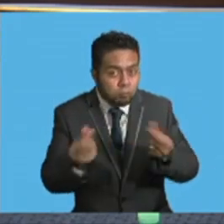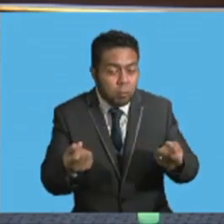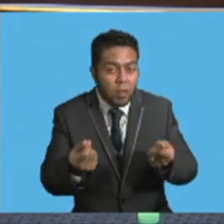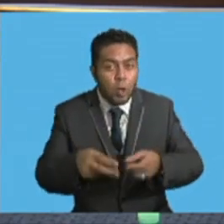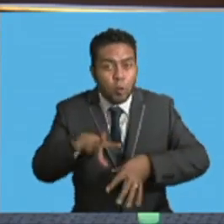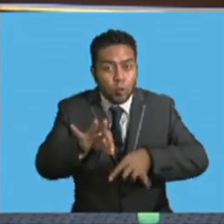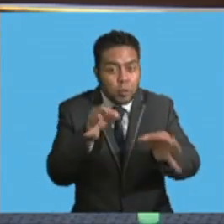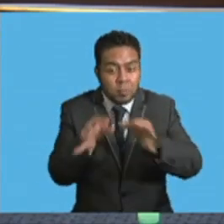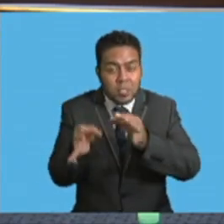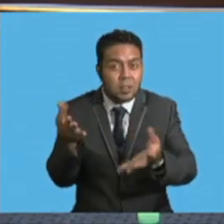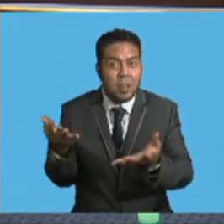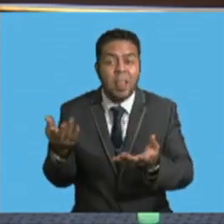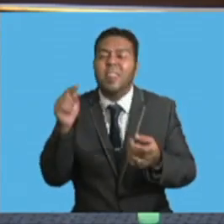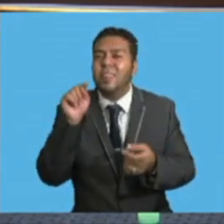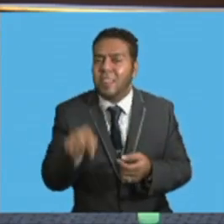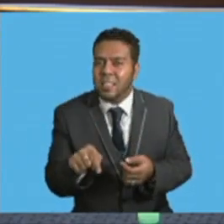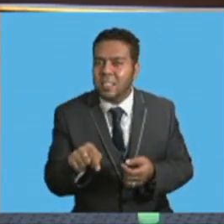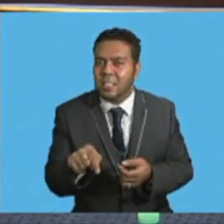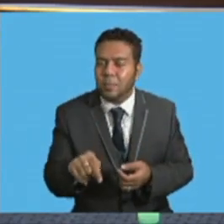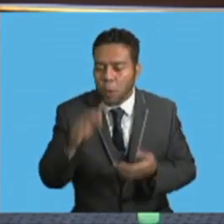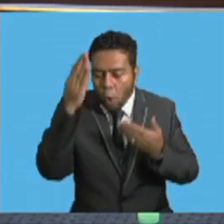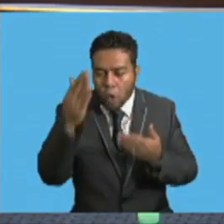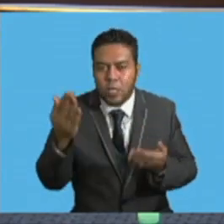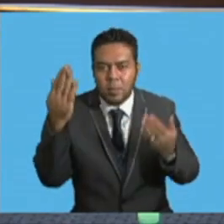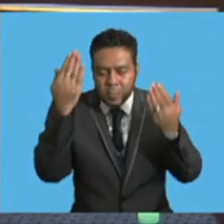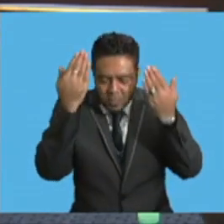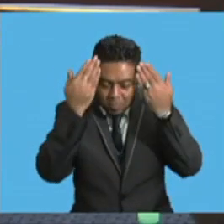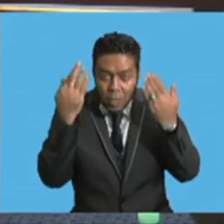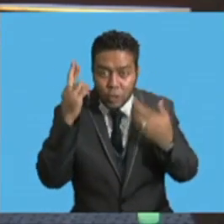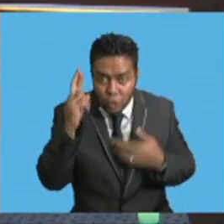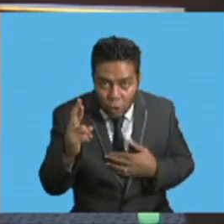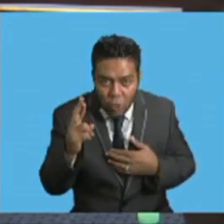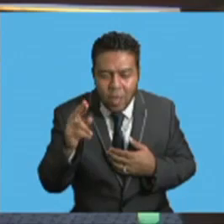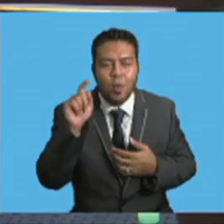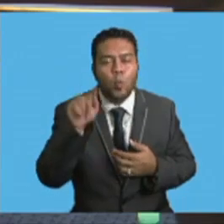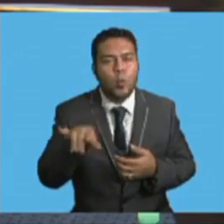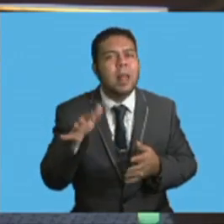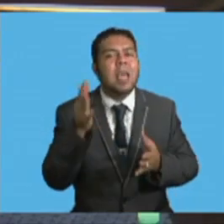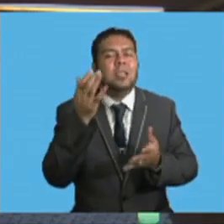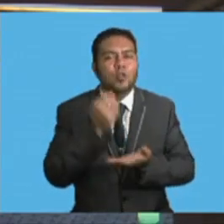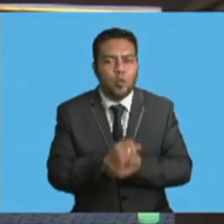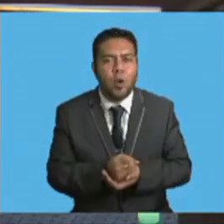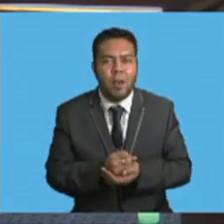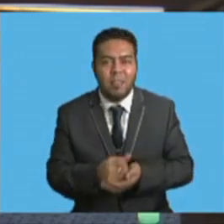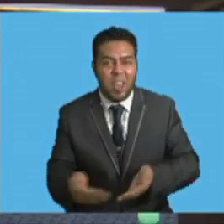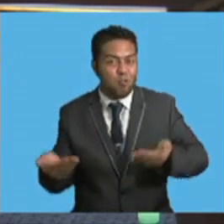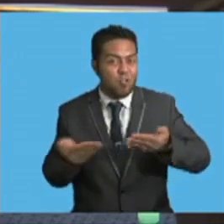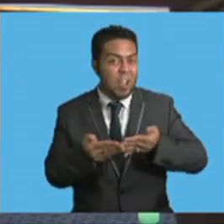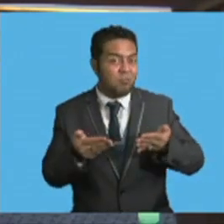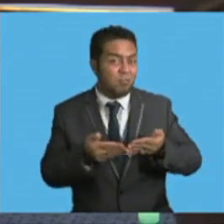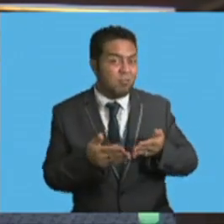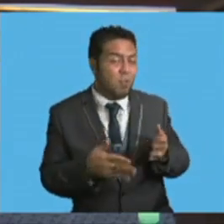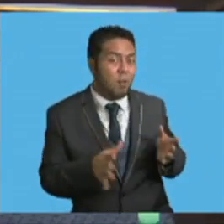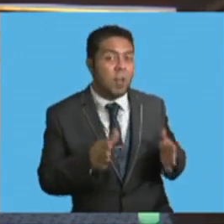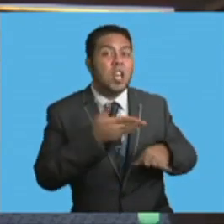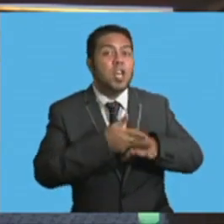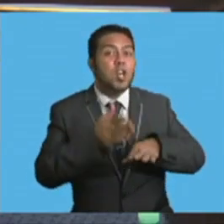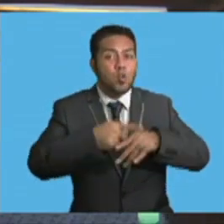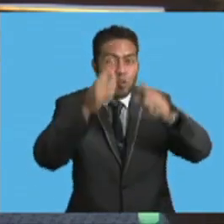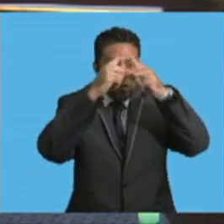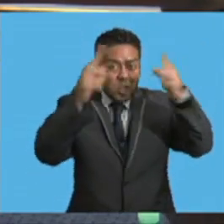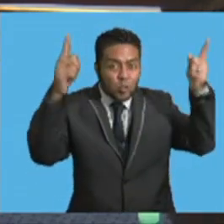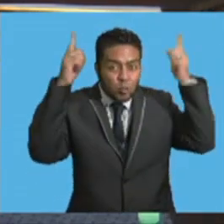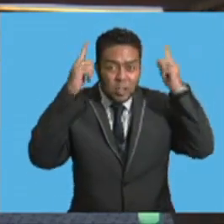forward. This, Honorable Speaker, sir, will also ensure the introduction of measures that will not only give new graduates